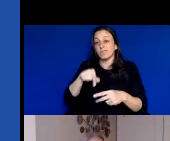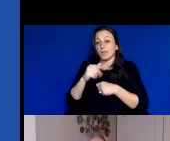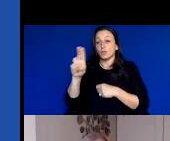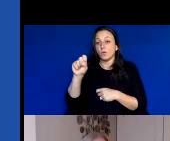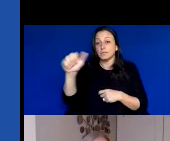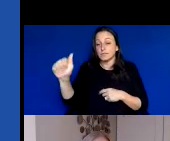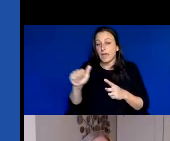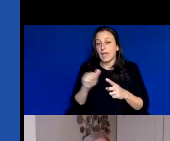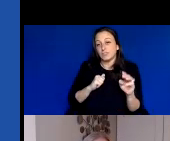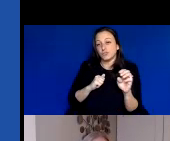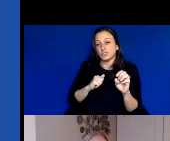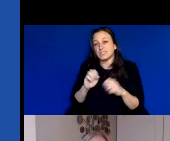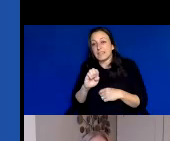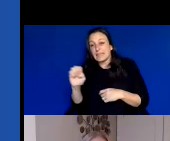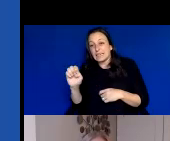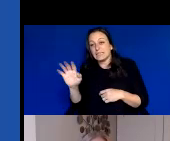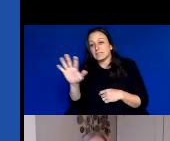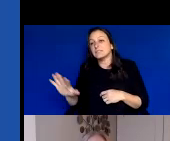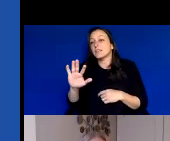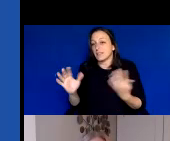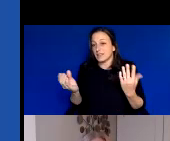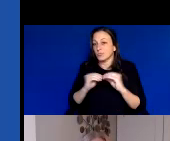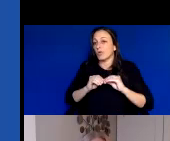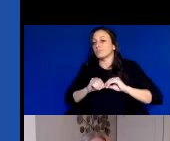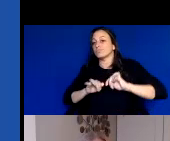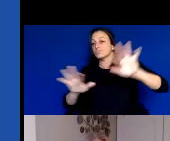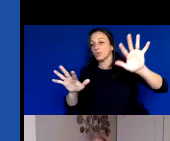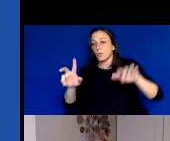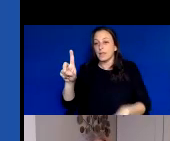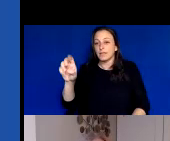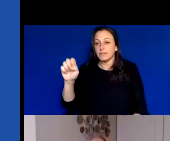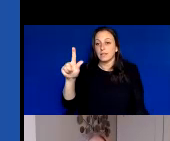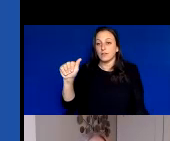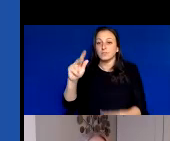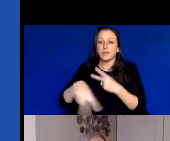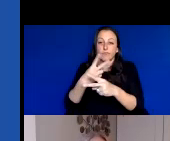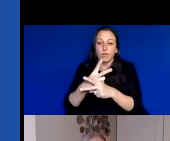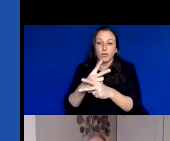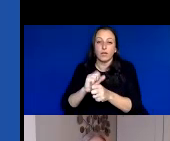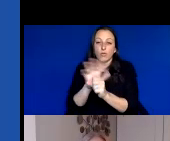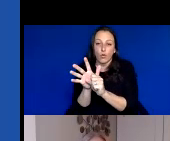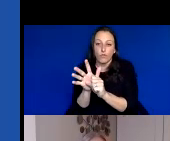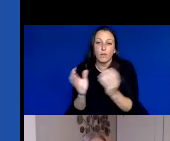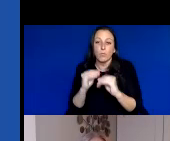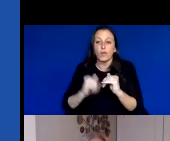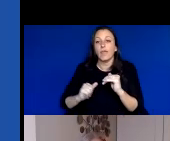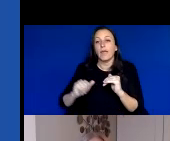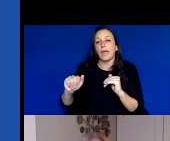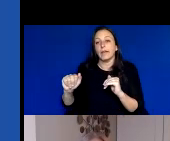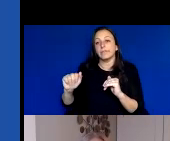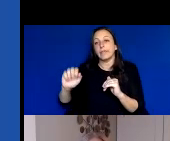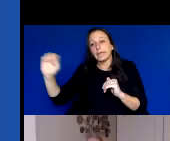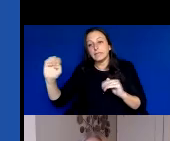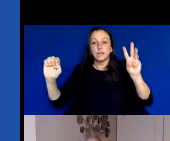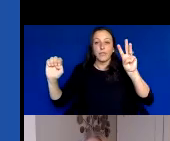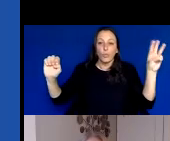be impacted more heavily by the Delta variant than other parts of the country are right now. But we expect that to probably continue to